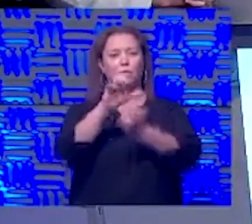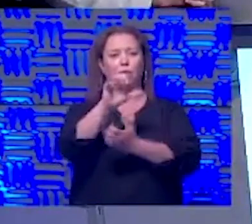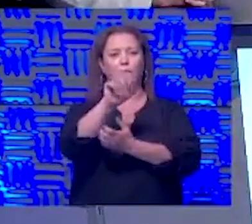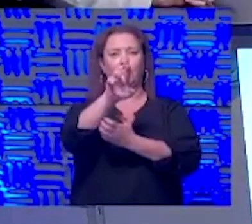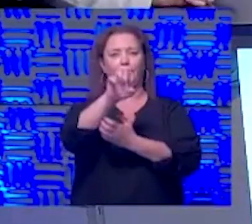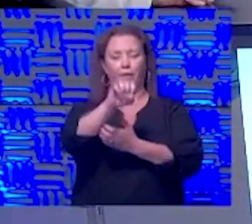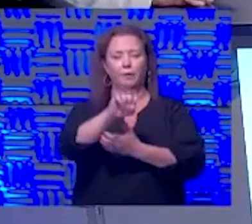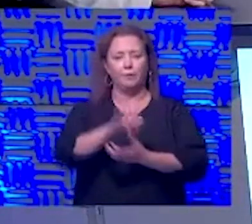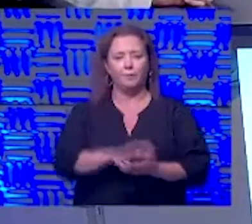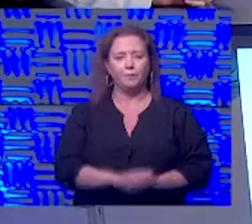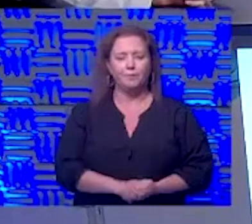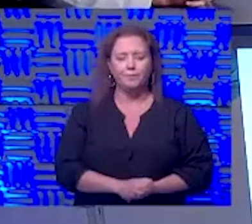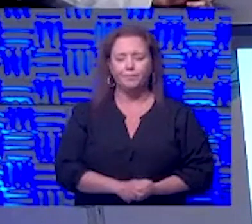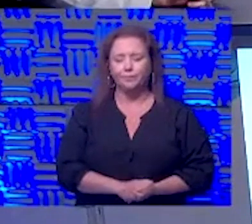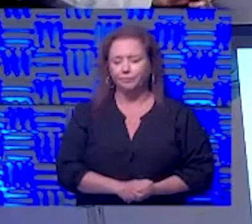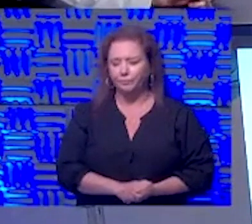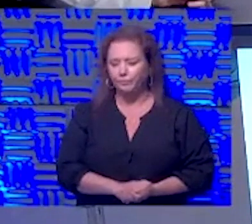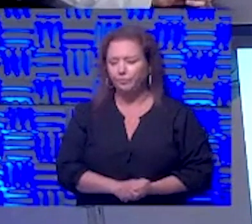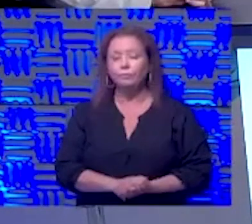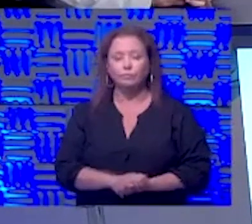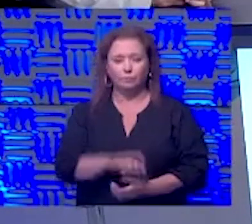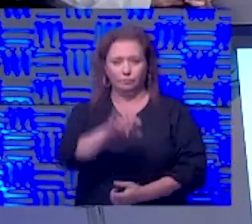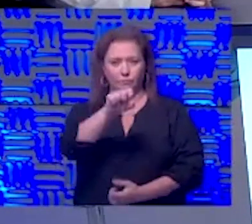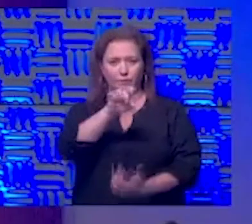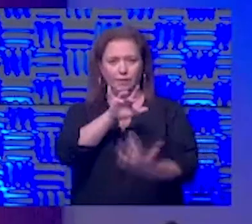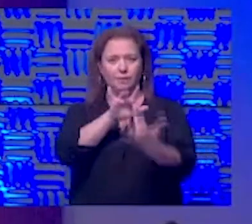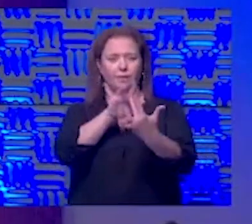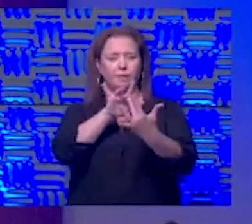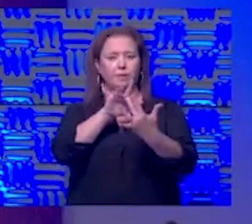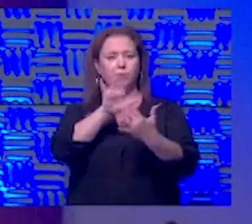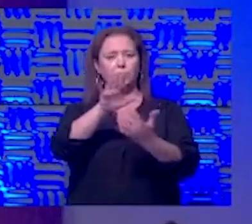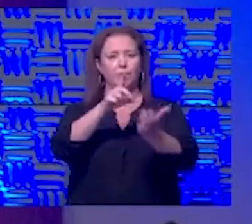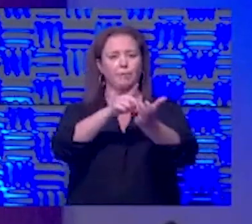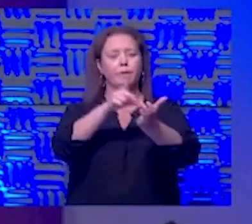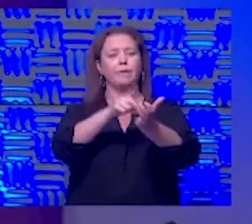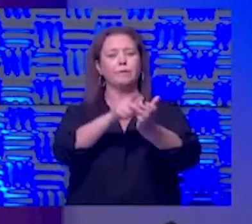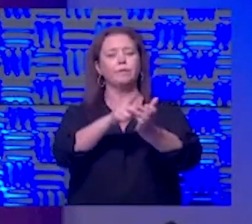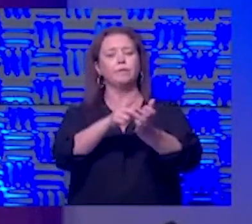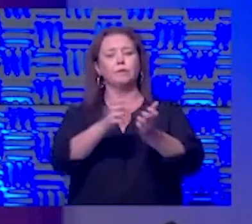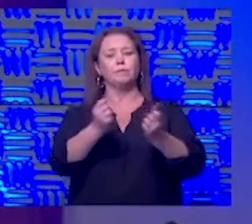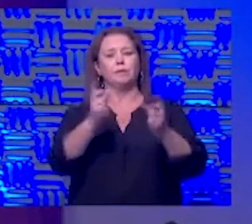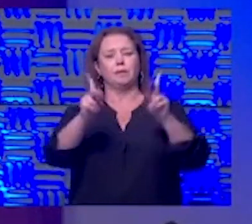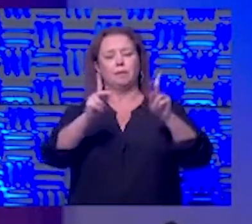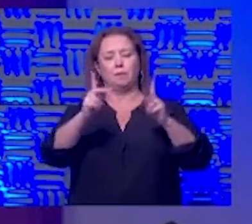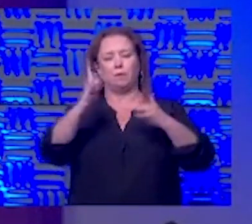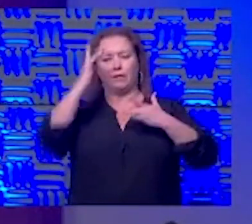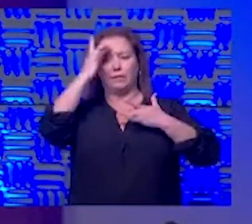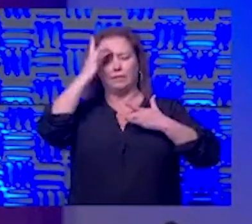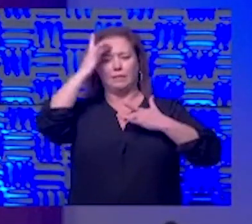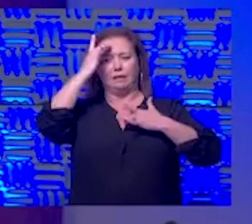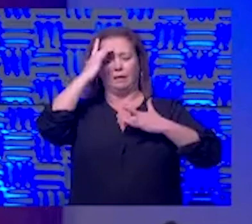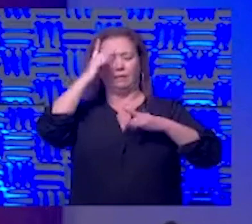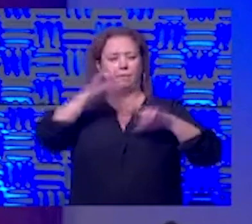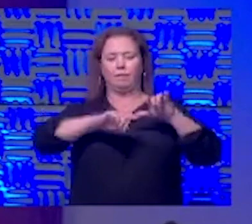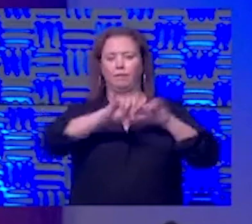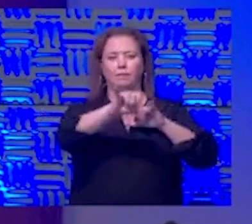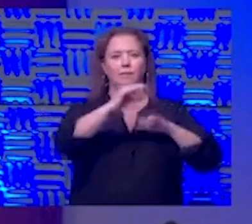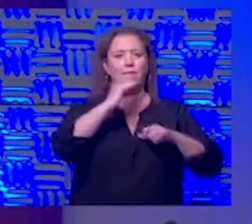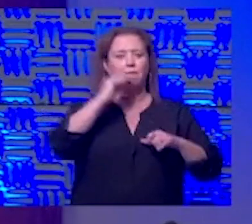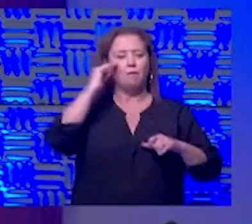Any other thoughts? Yeah, and stay in touch with your healthcare provider. There's lots of people that are going to get symptoms that they can't stay at home,